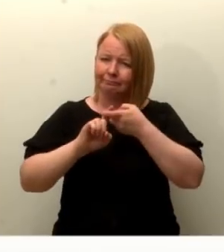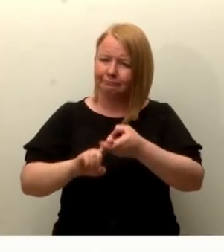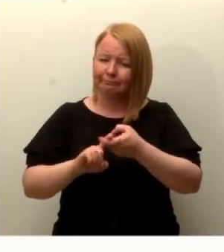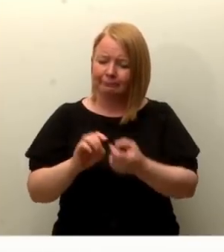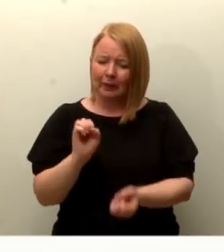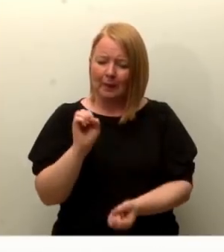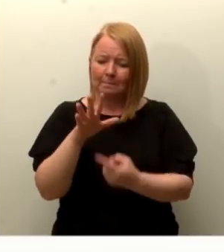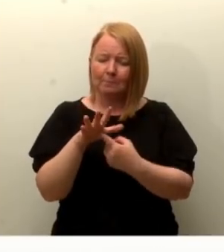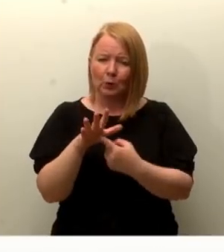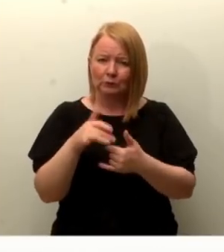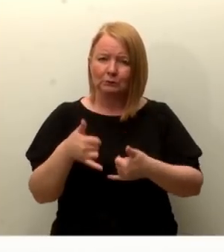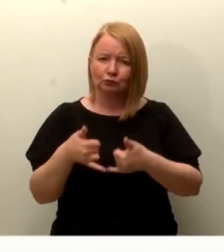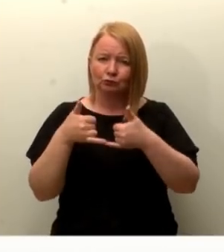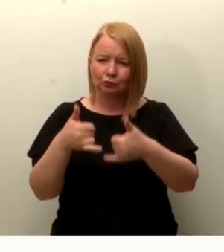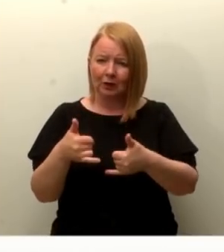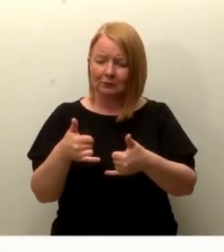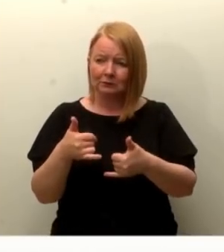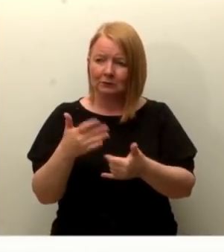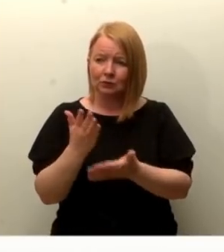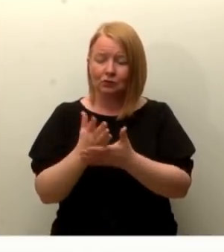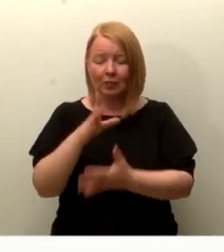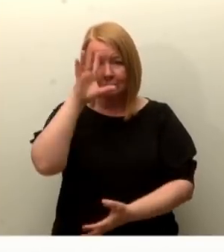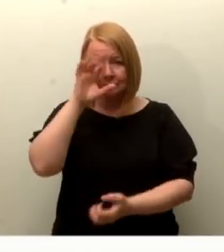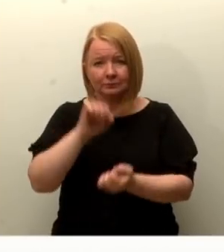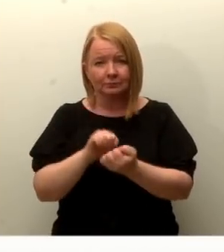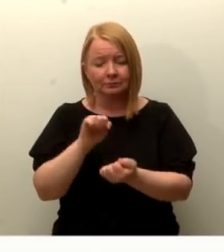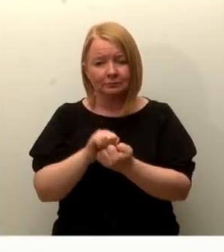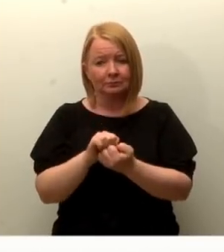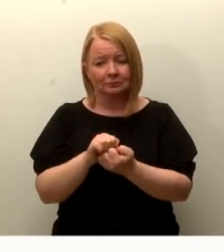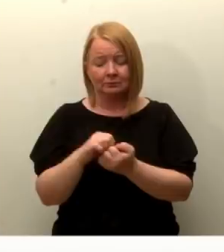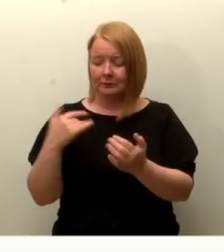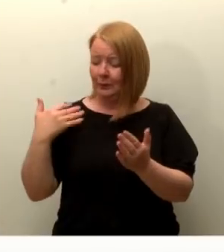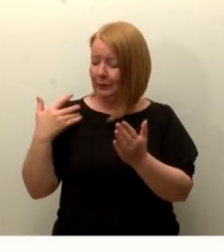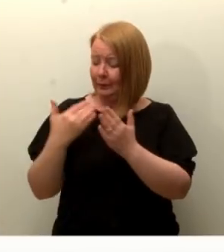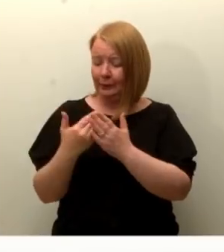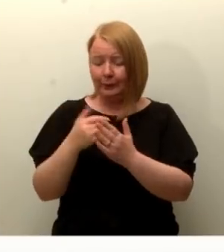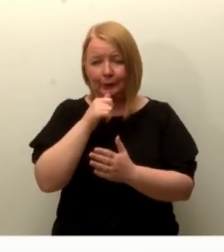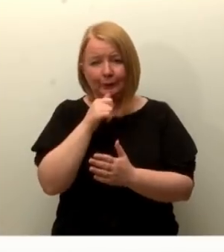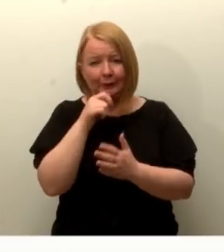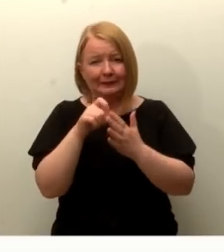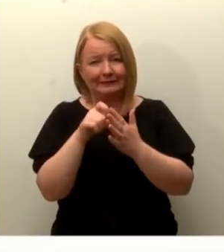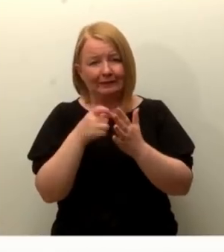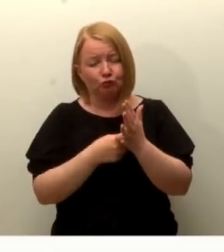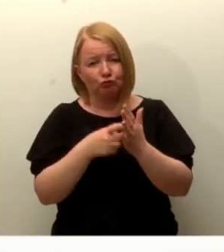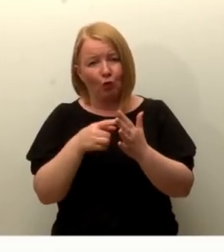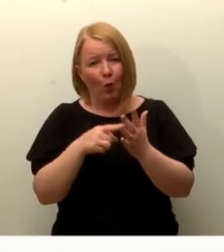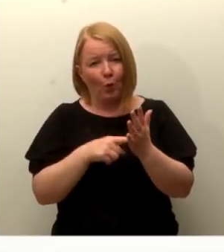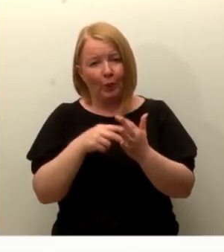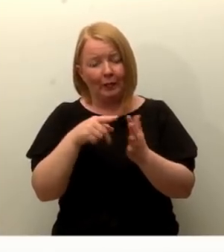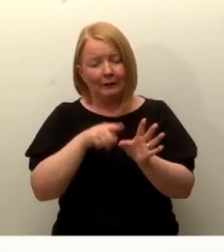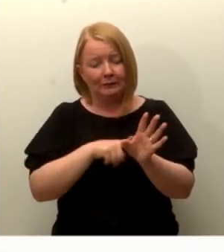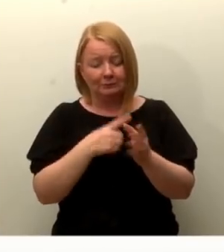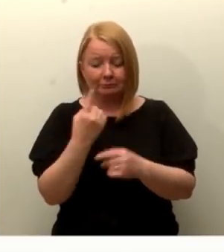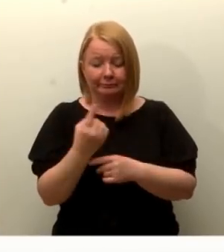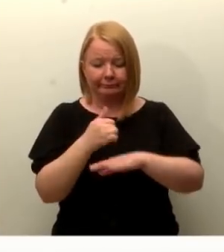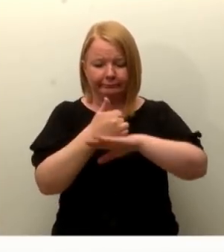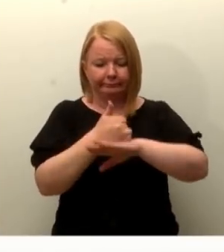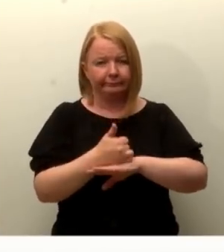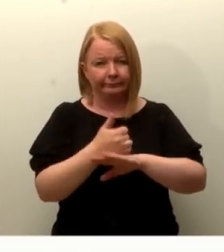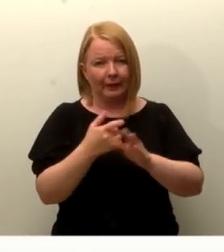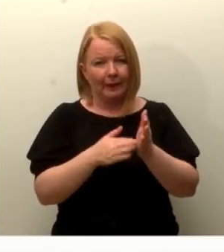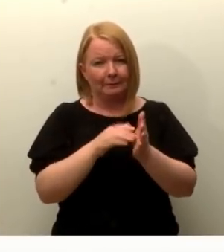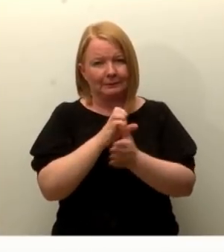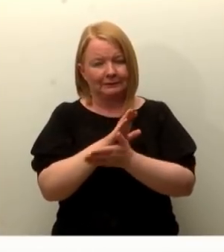important prize to commemorate the legacy of Professor David Rowley, the founder of the MCH Orth course